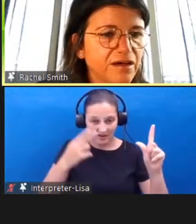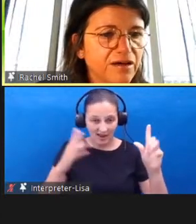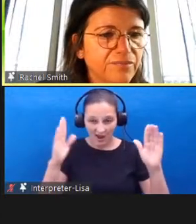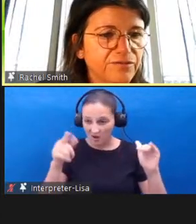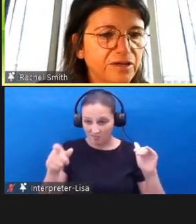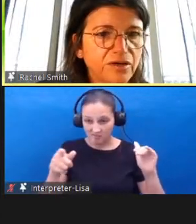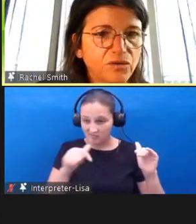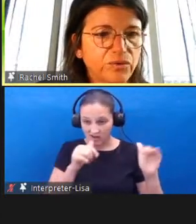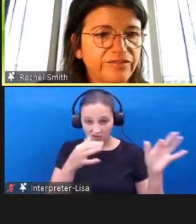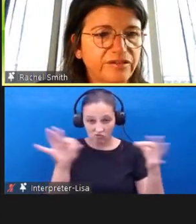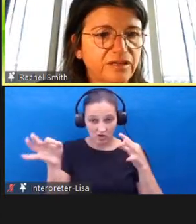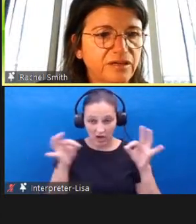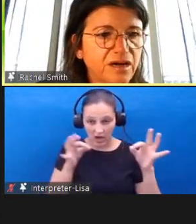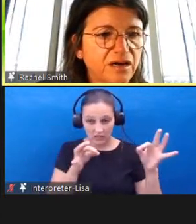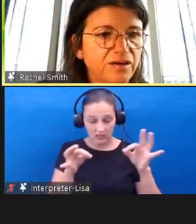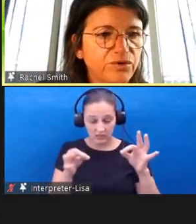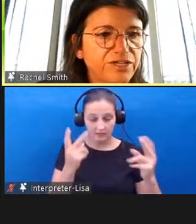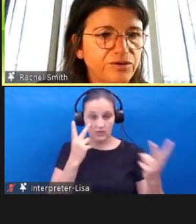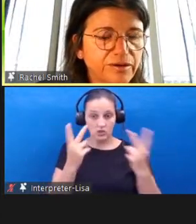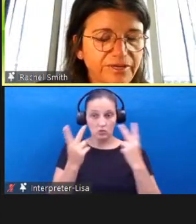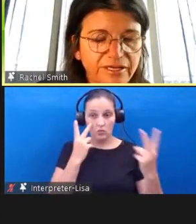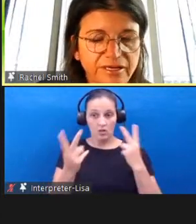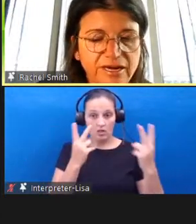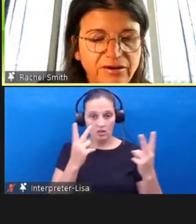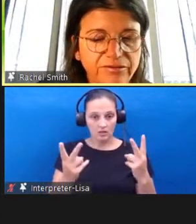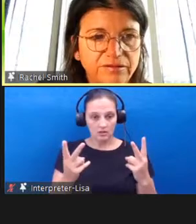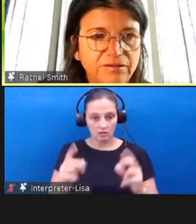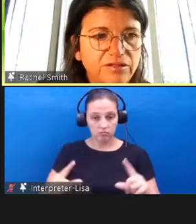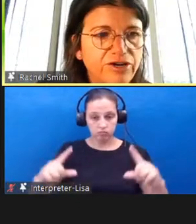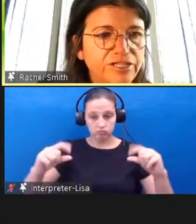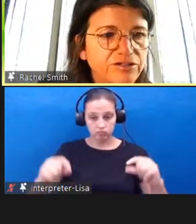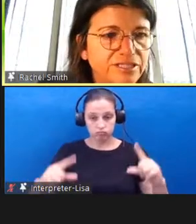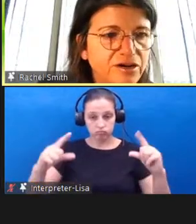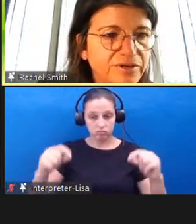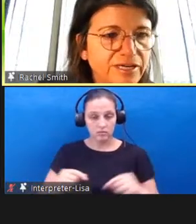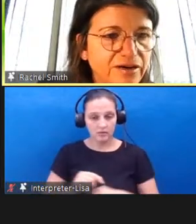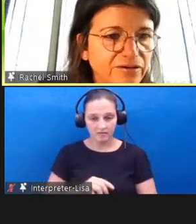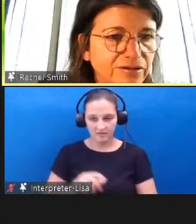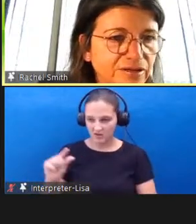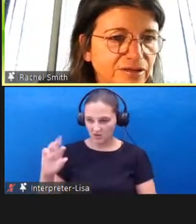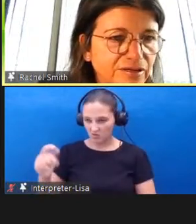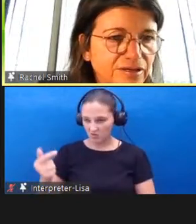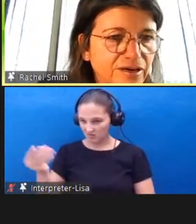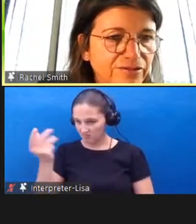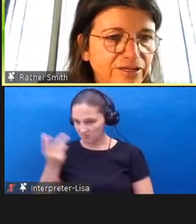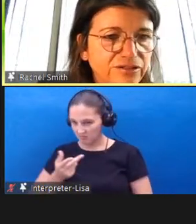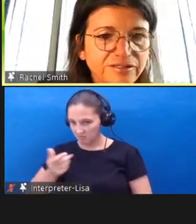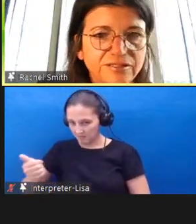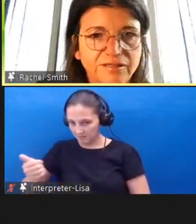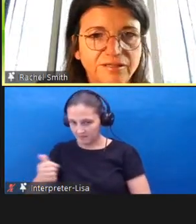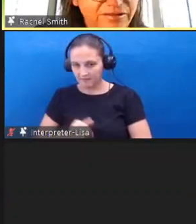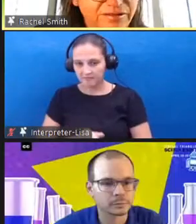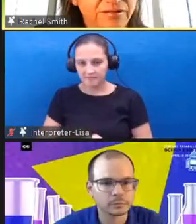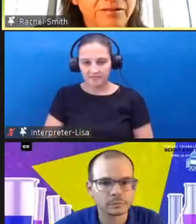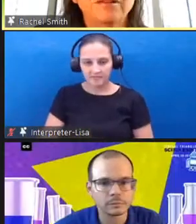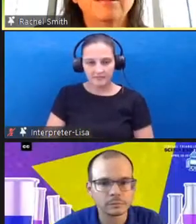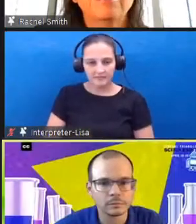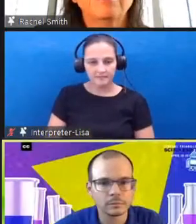distracting with the window coming in and out. Greg, you can tell me how that looks.